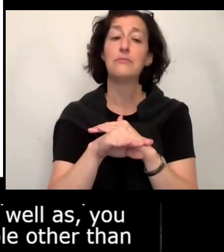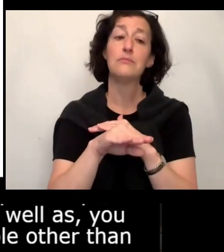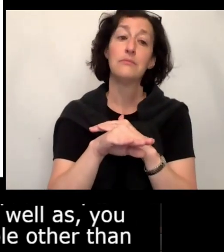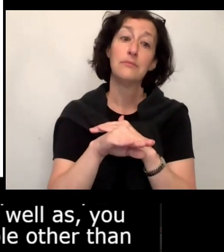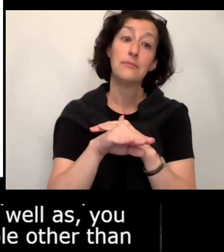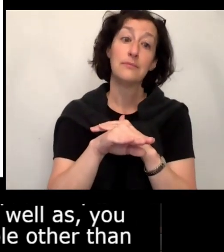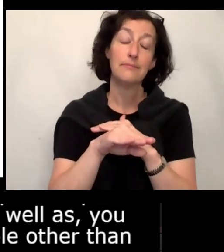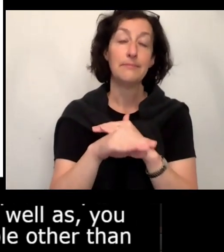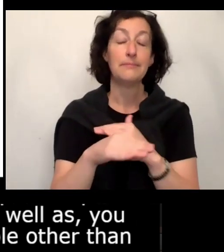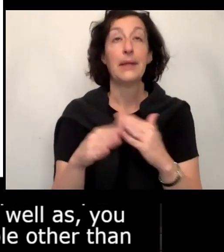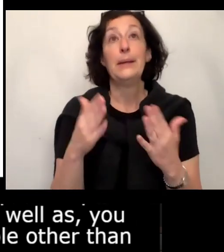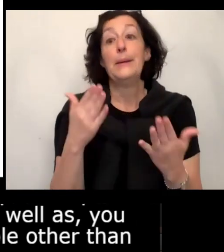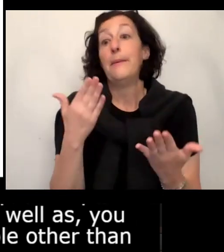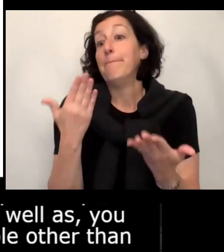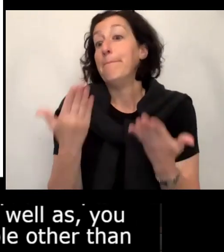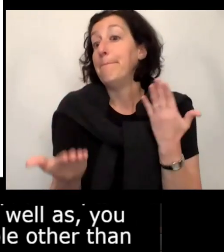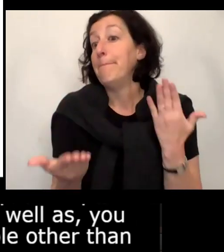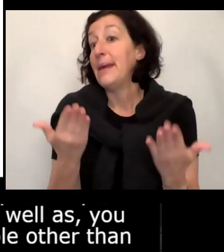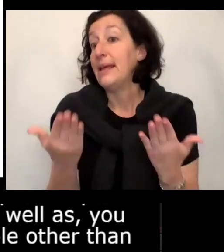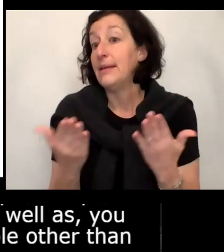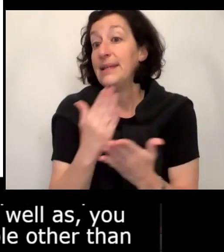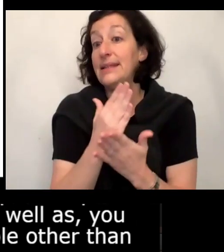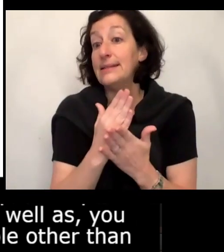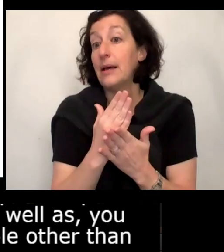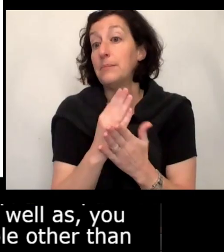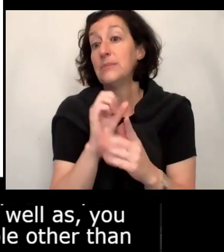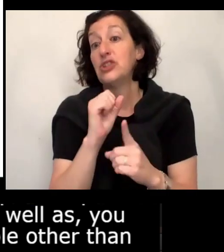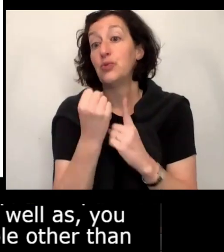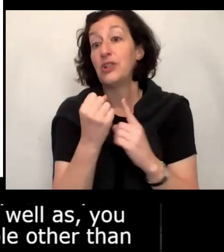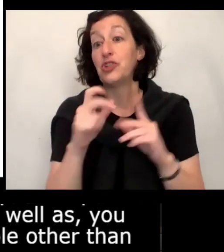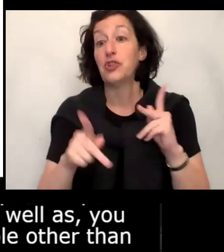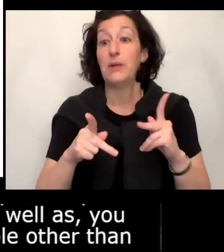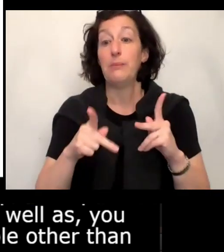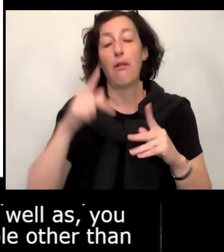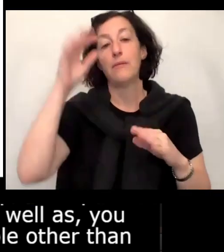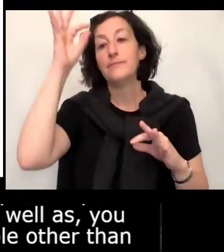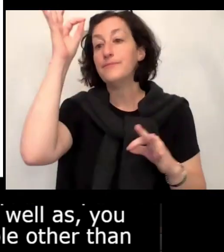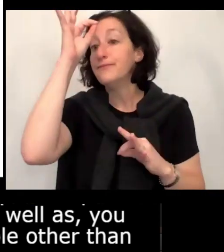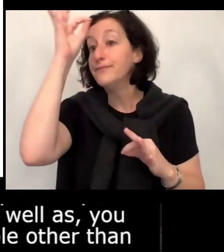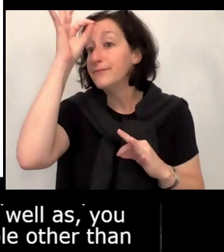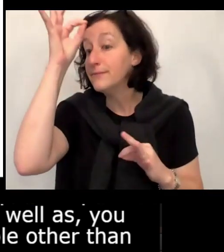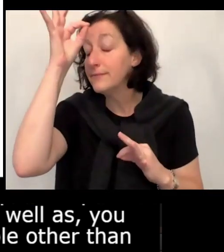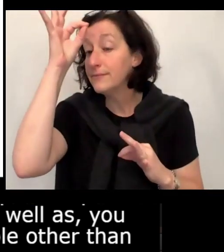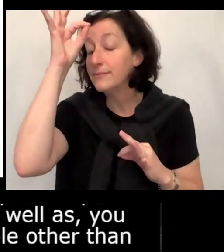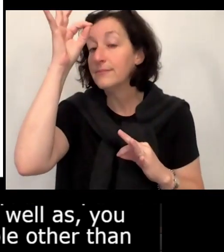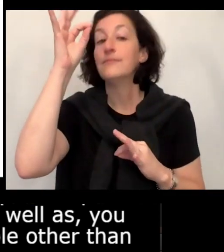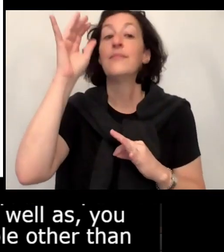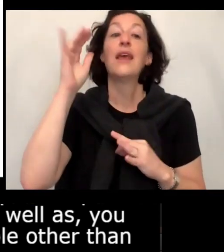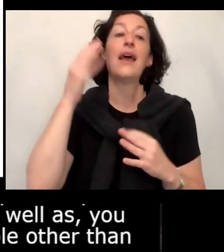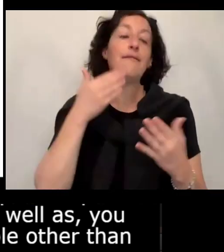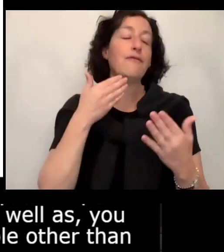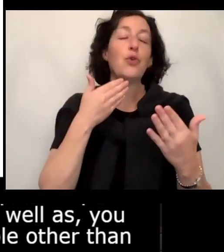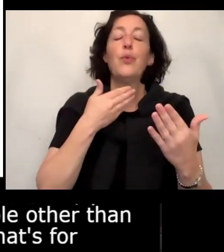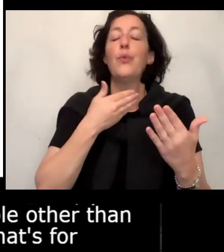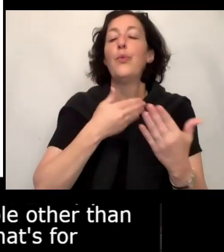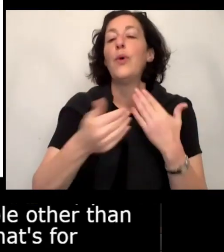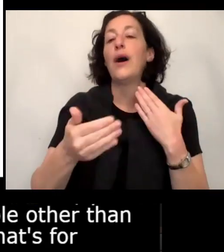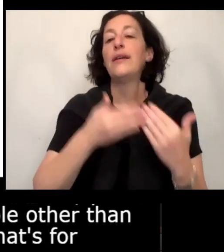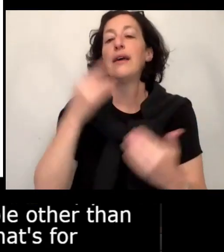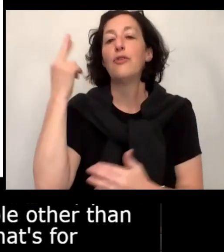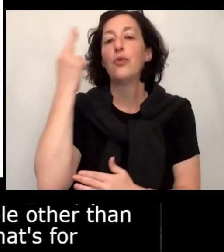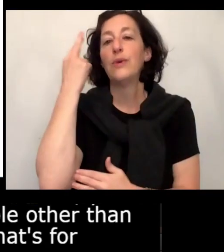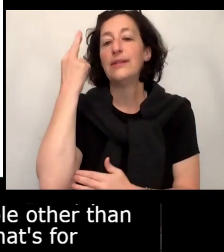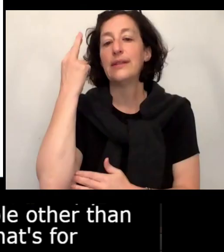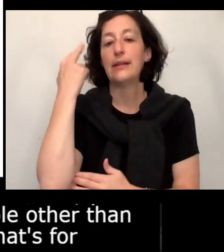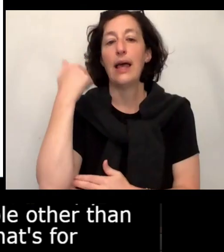some cases not well informed, and that's for whatever other reasons. I can't deal